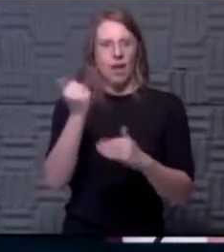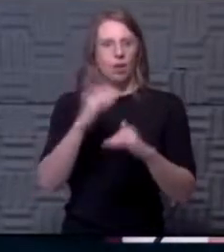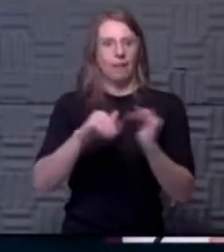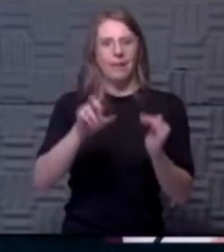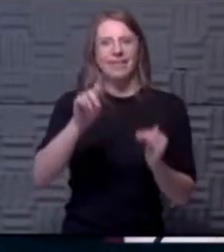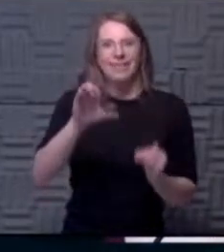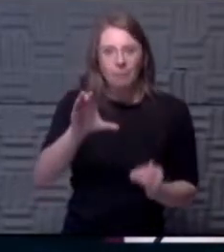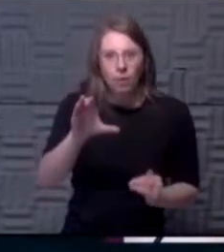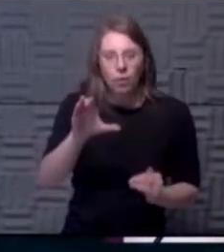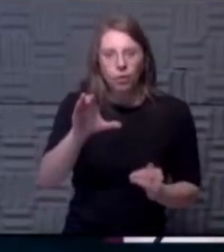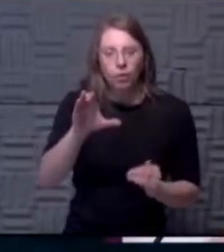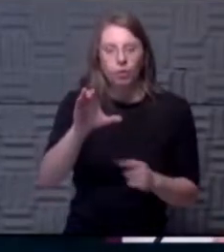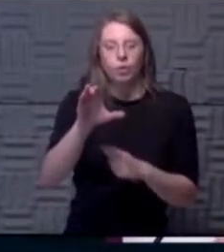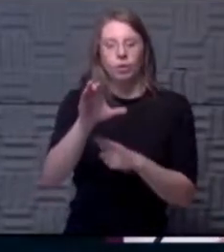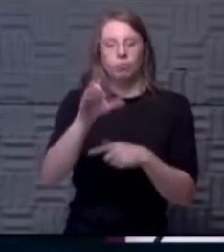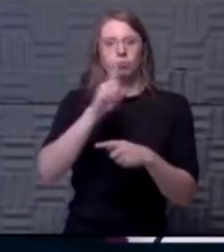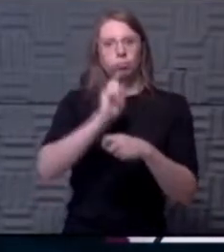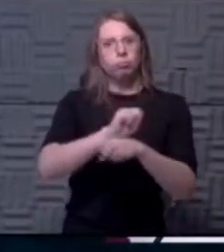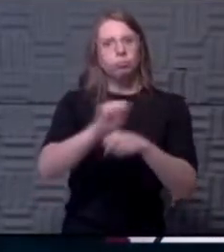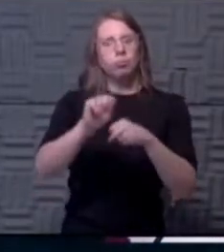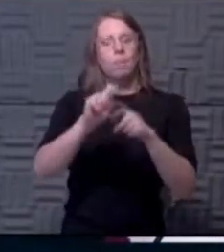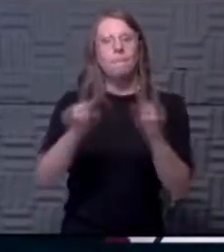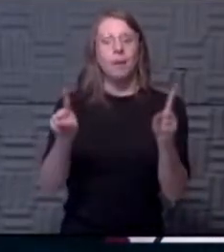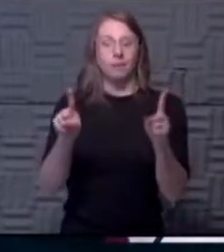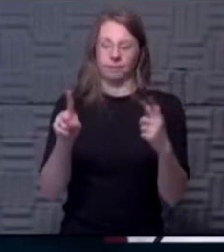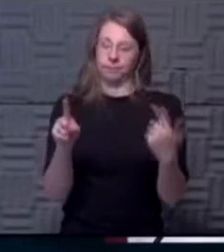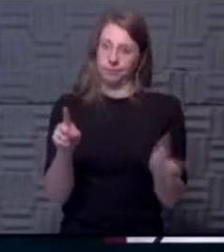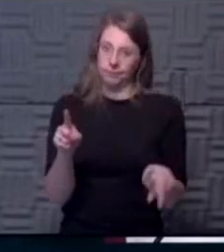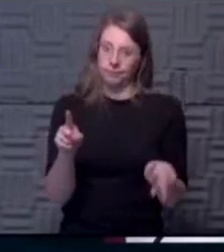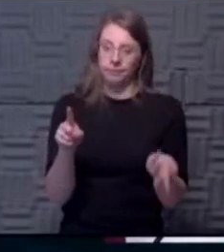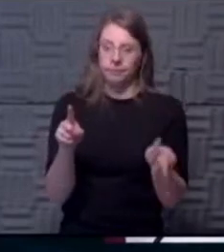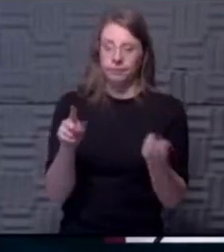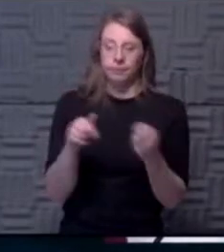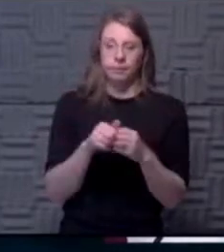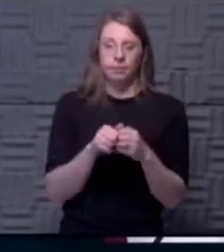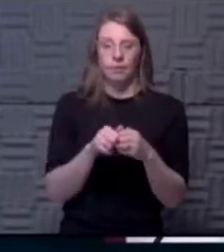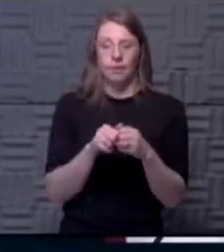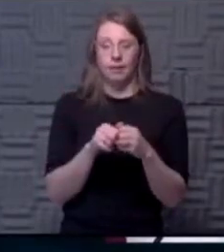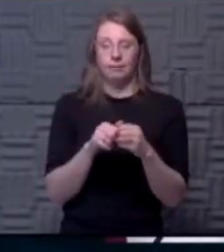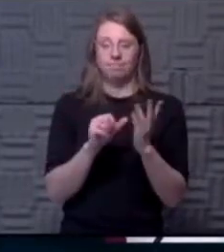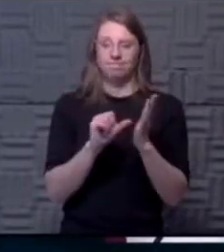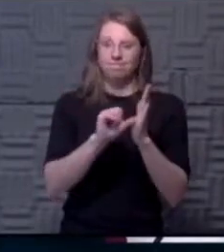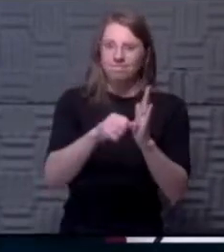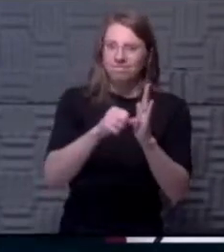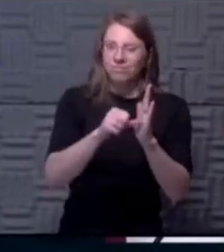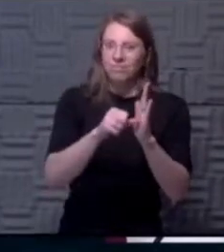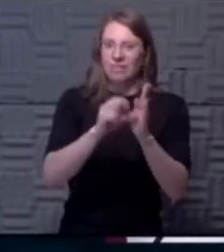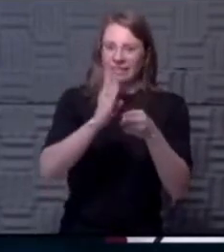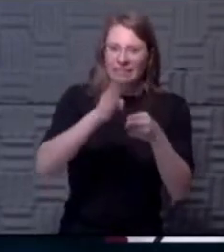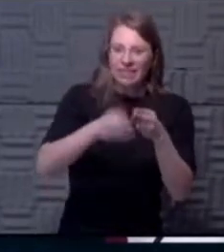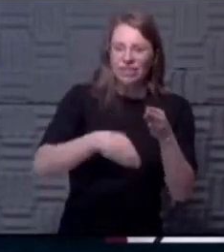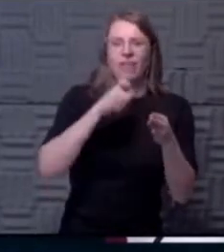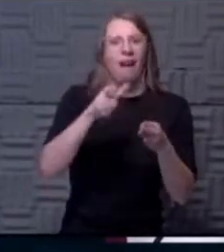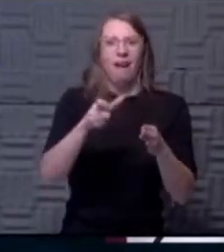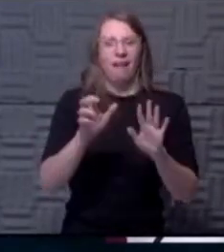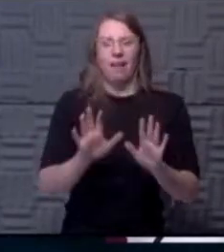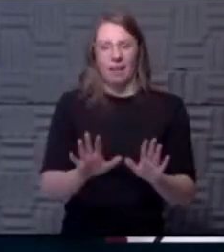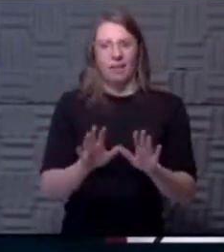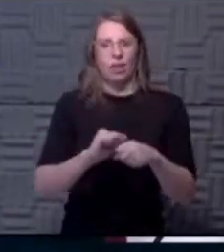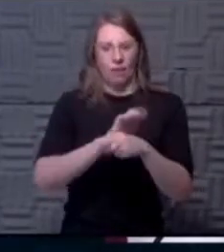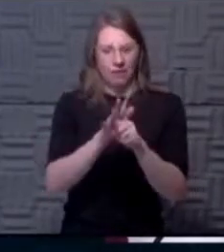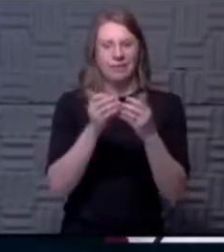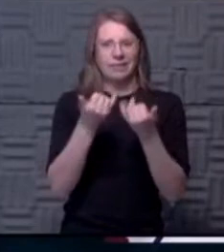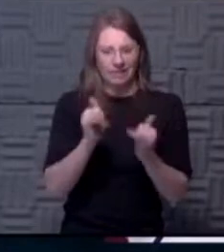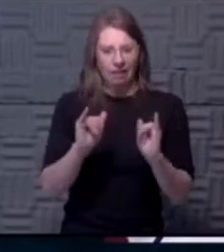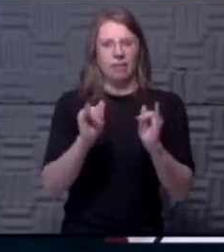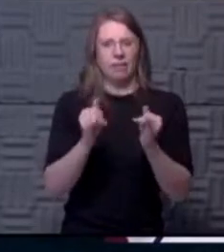December. Yeah. And that's true. But, you know, that reinforcement that this isn't over yet, we still see a significant